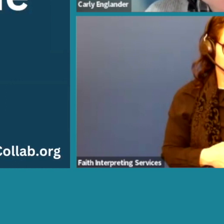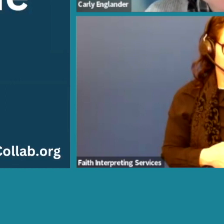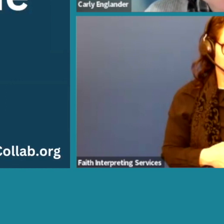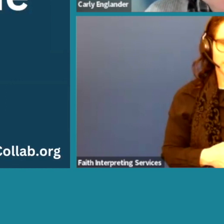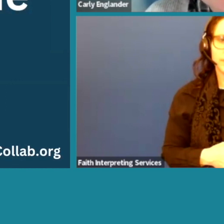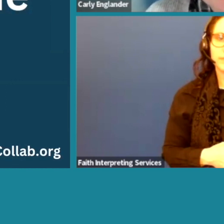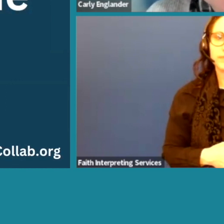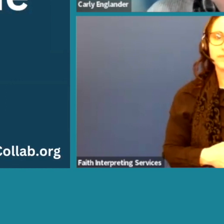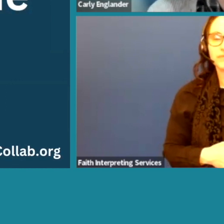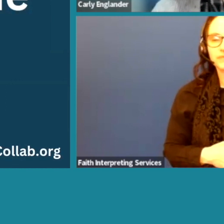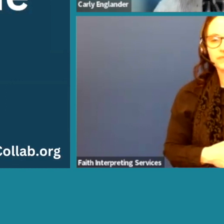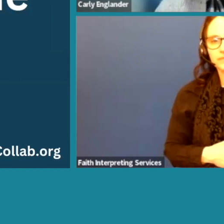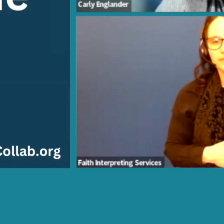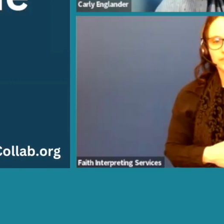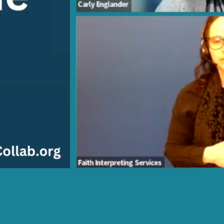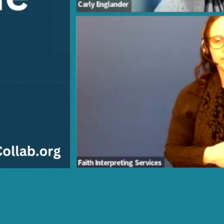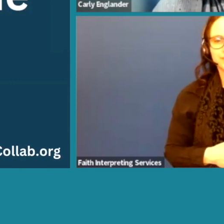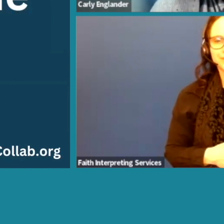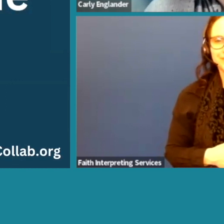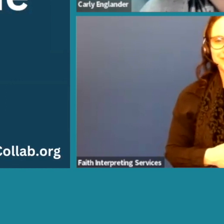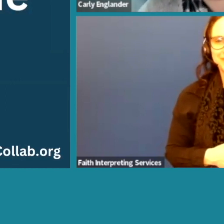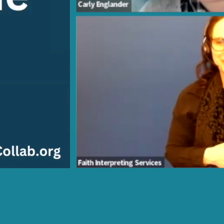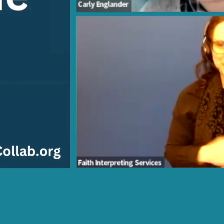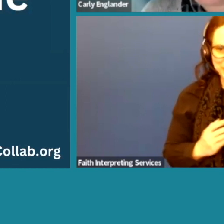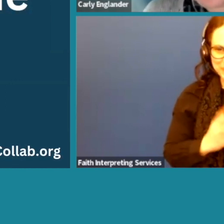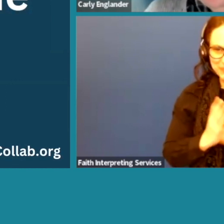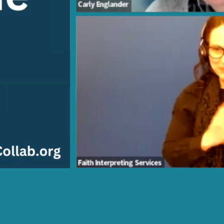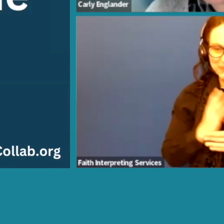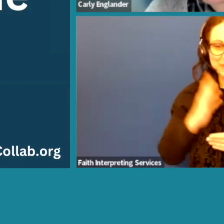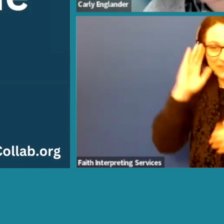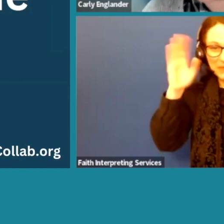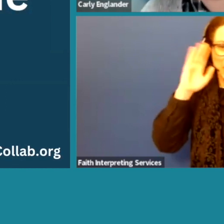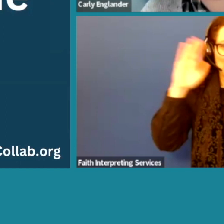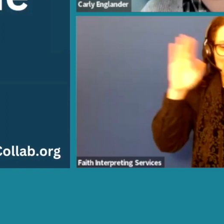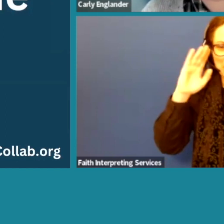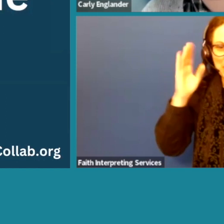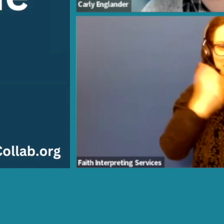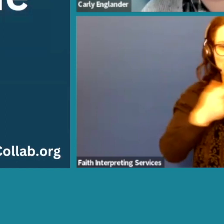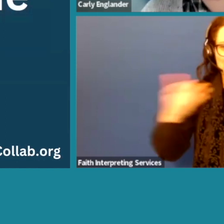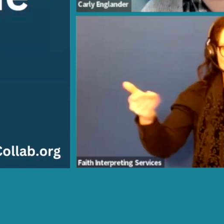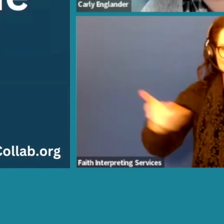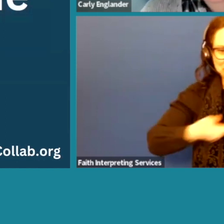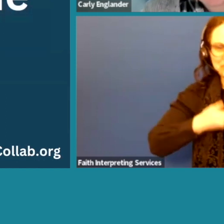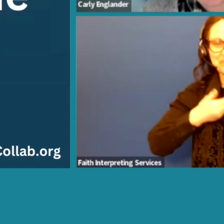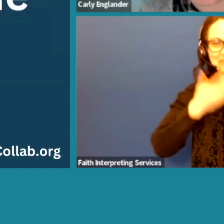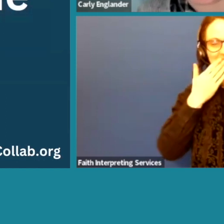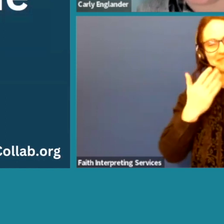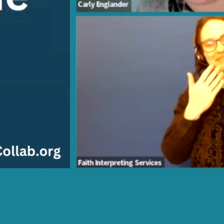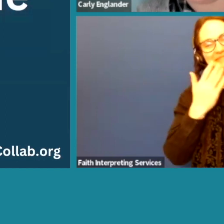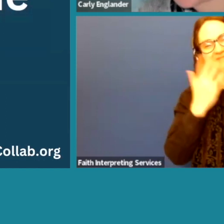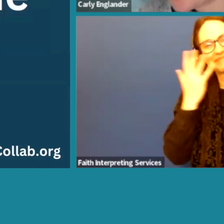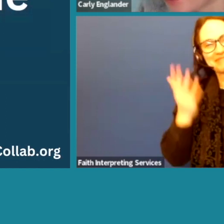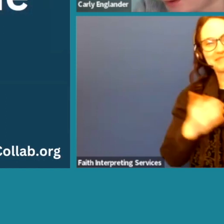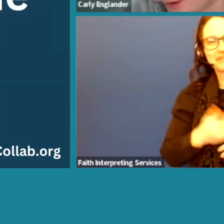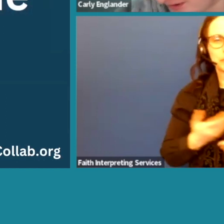signs. All right. Hello, everybody, and welcome. Thank you so much for joining us today.